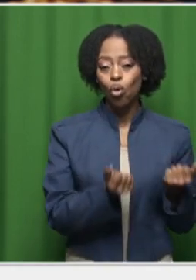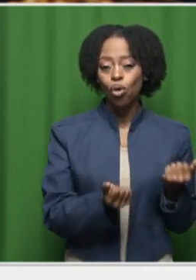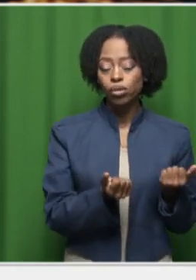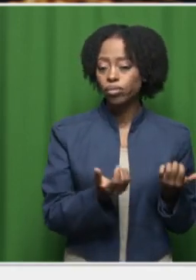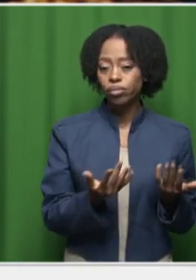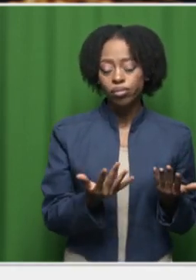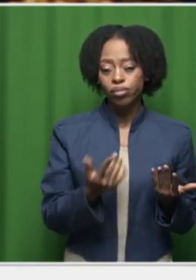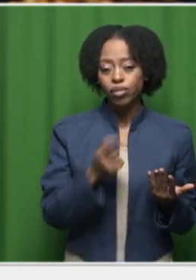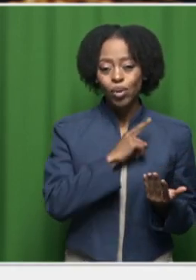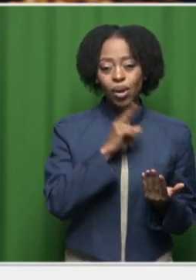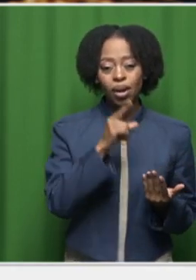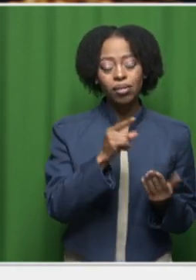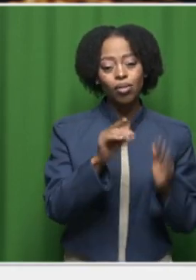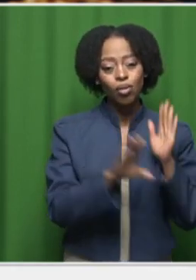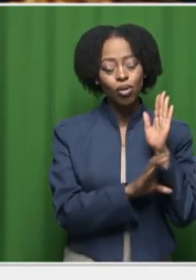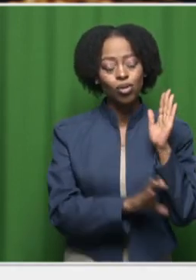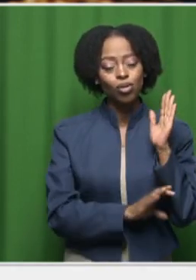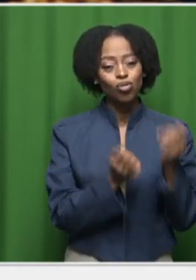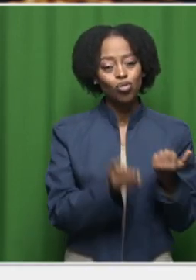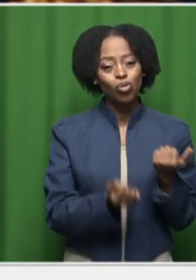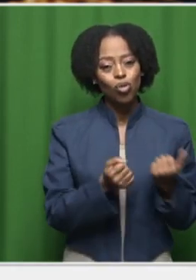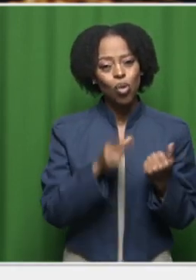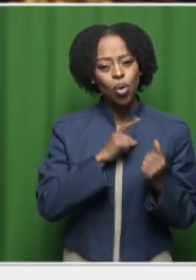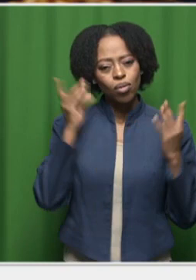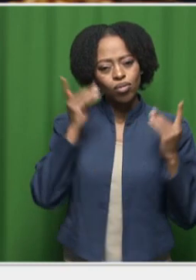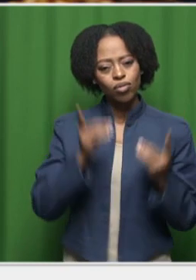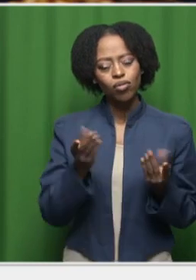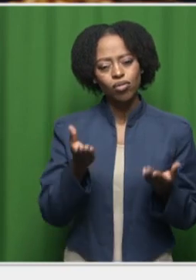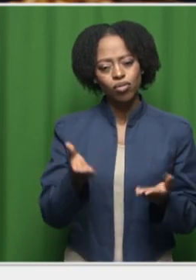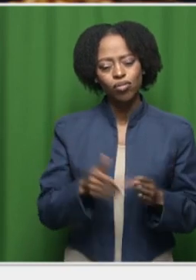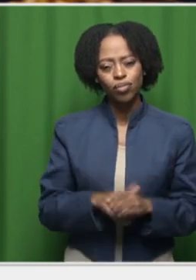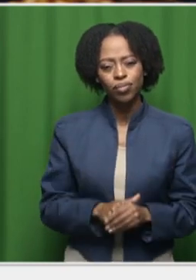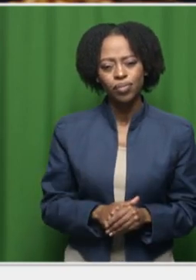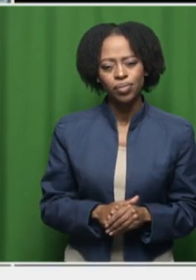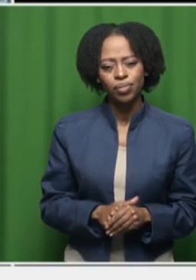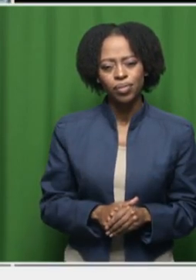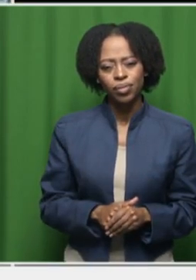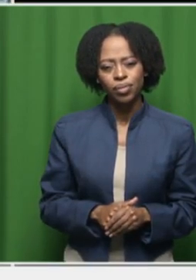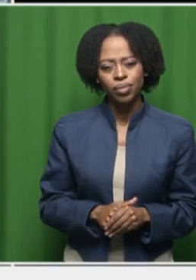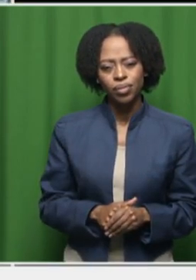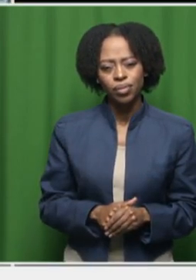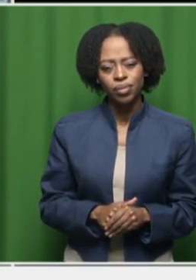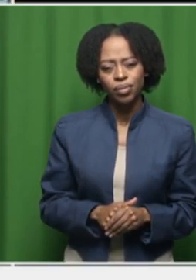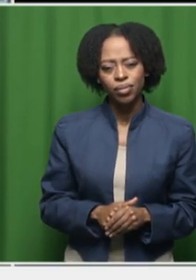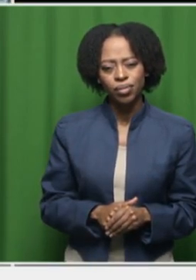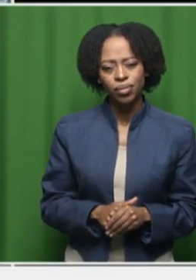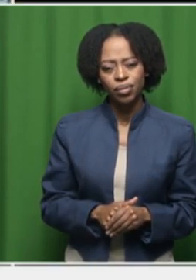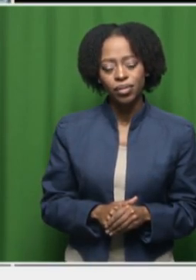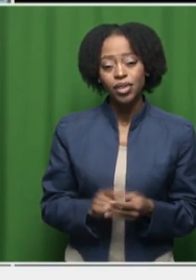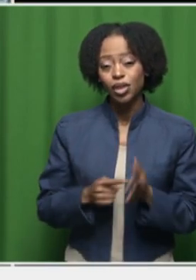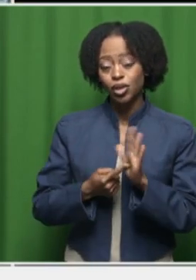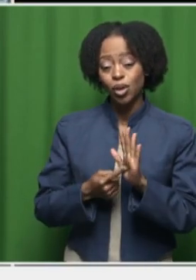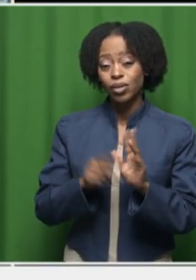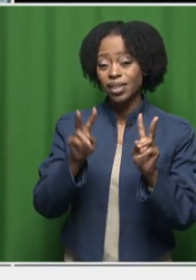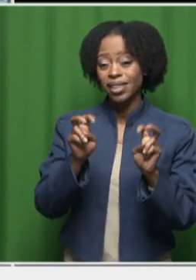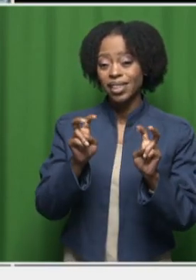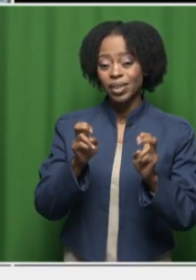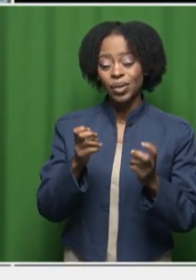land, which is, of course, the Constitutional Court. I think it shows the weight of the issue, that it's